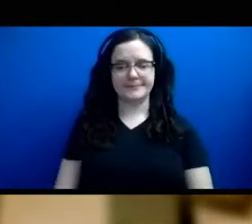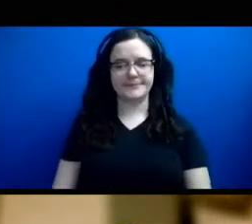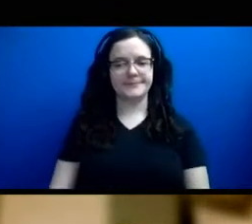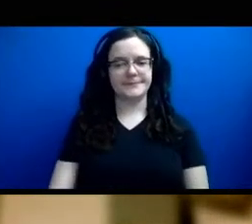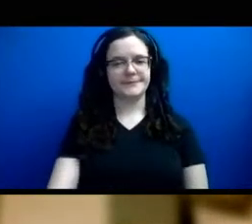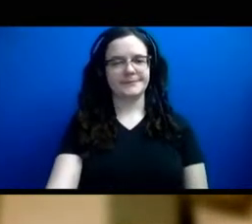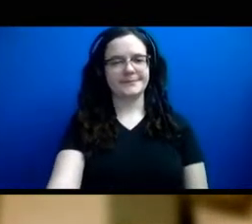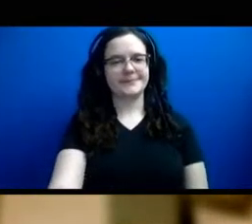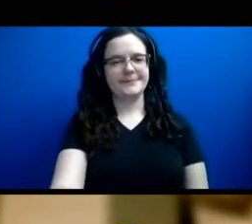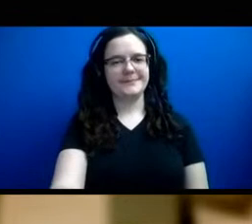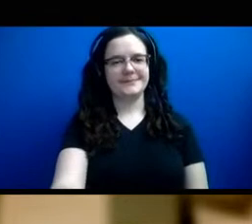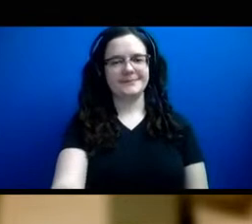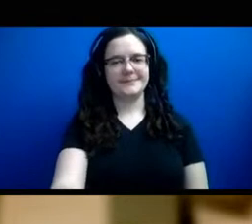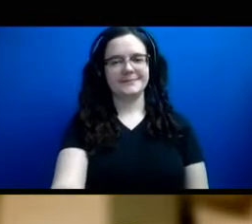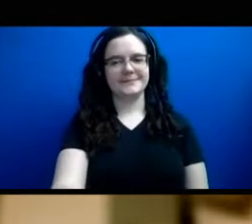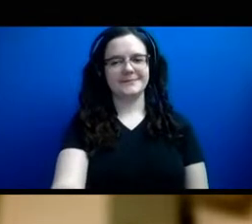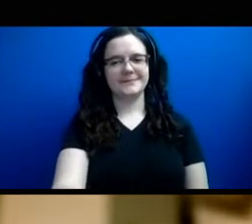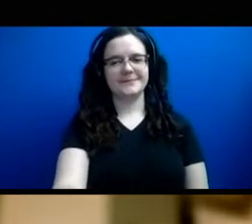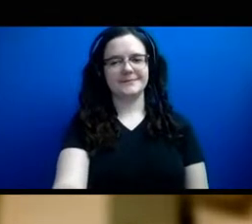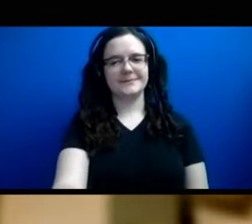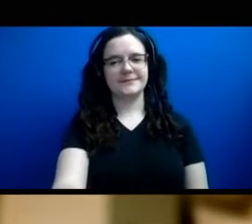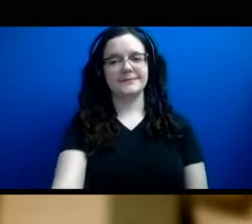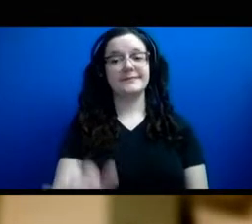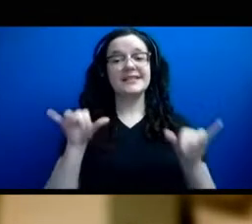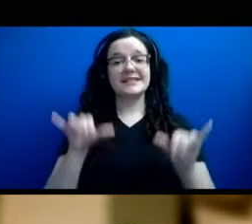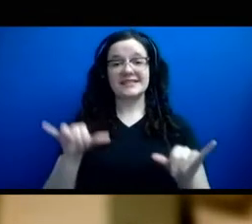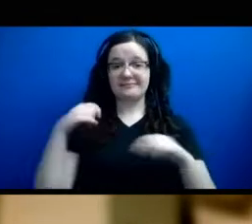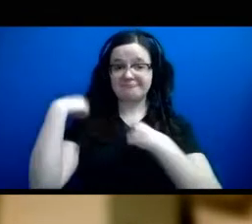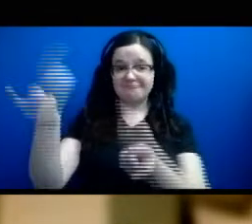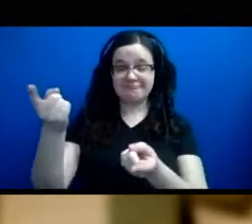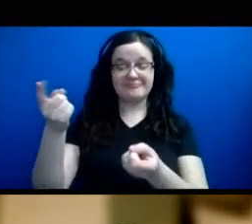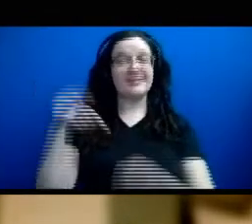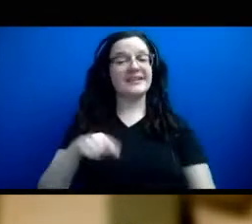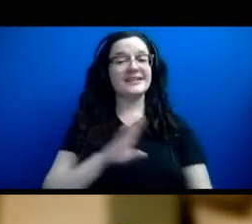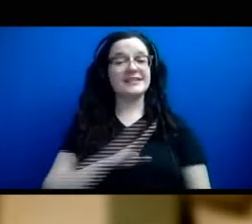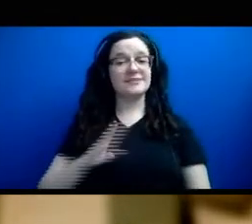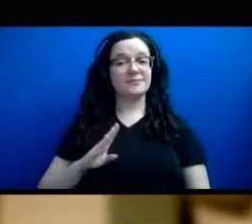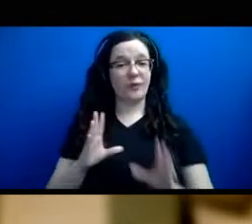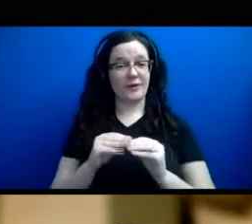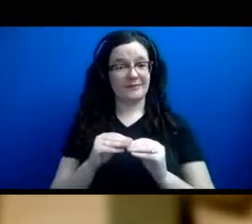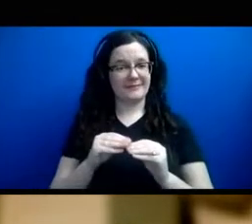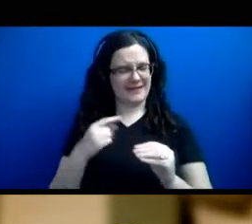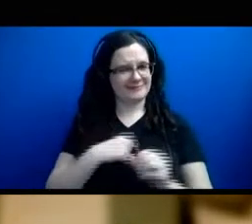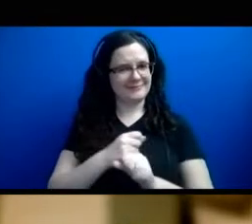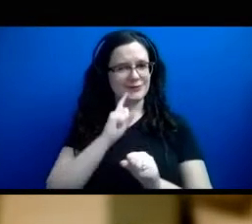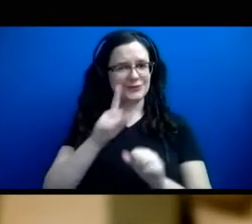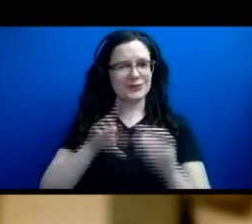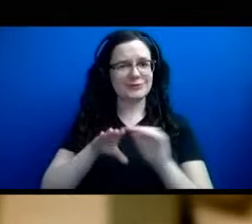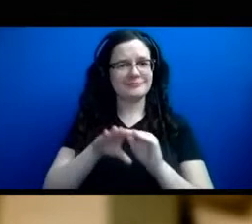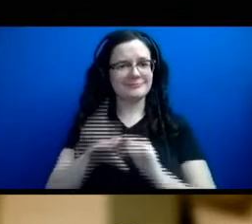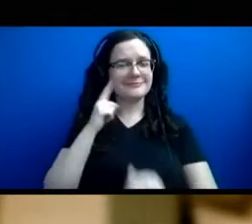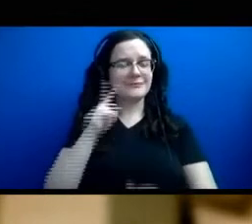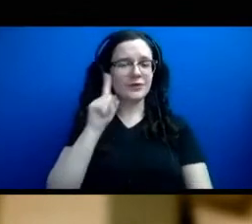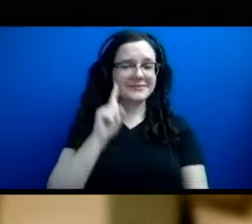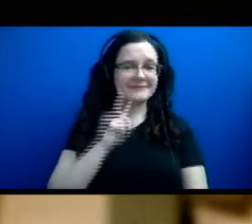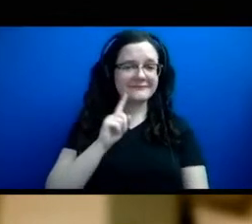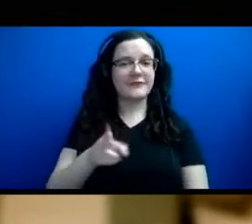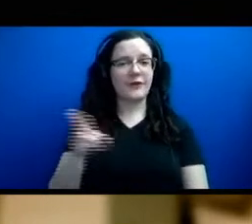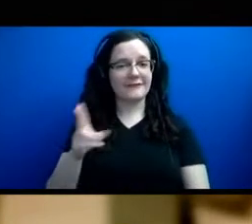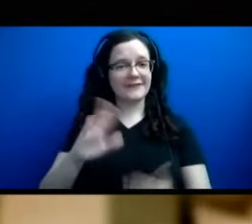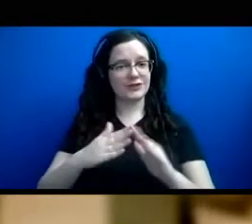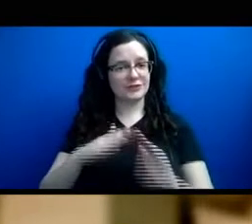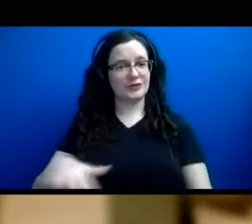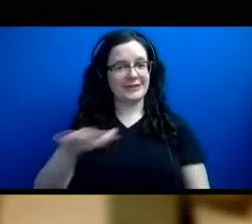always, we are making this board meeting accessible to our deaf and hard of hearing community with